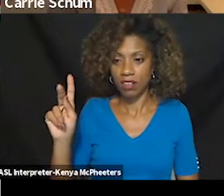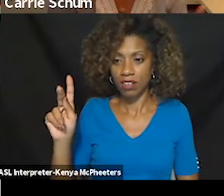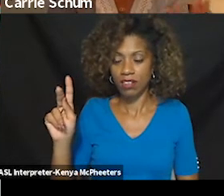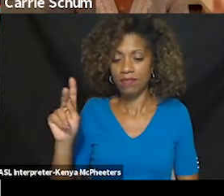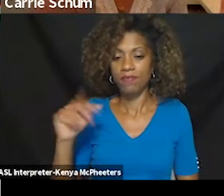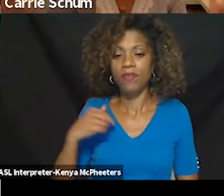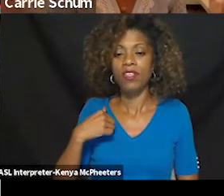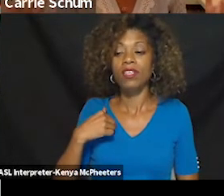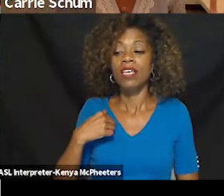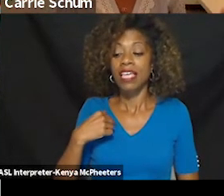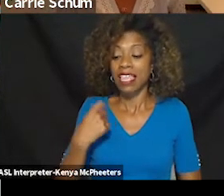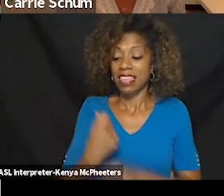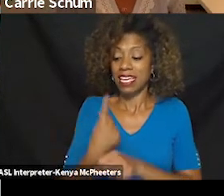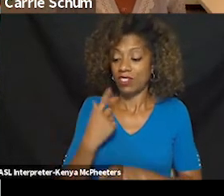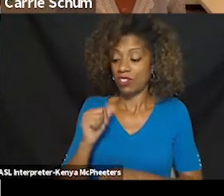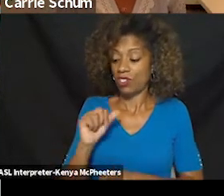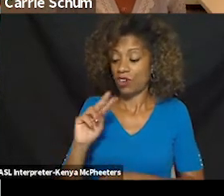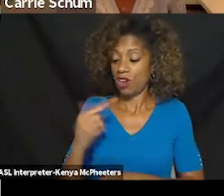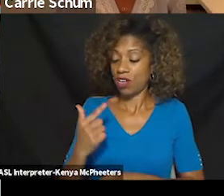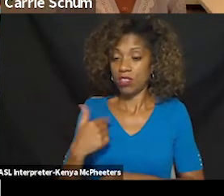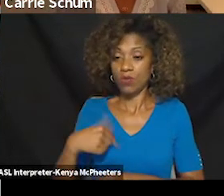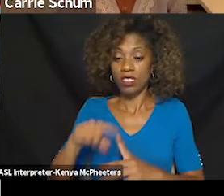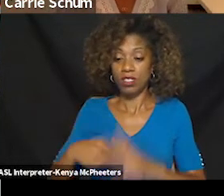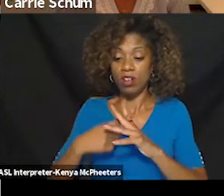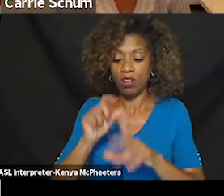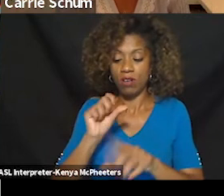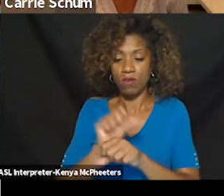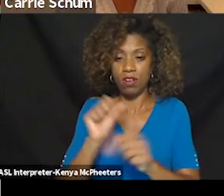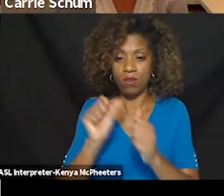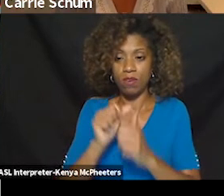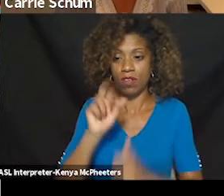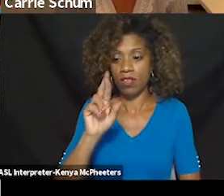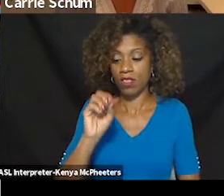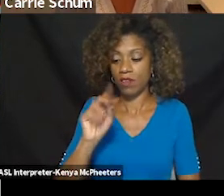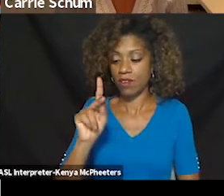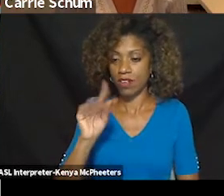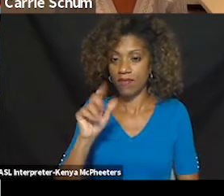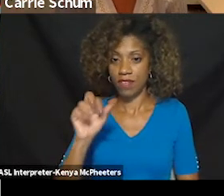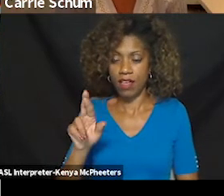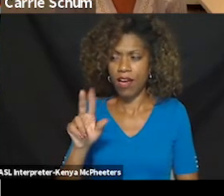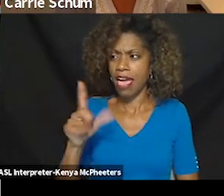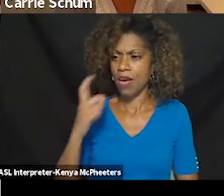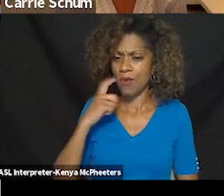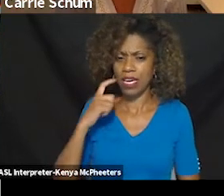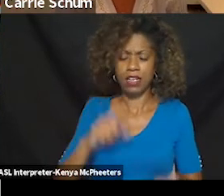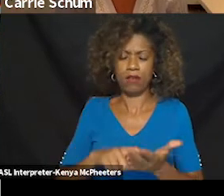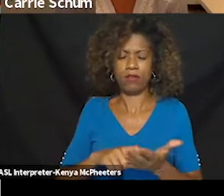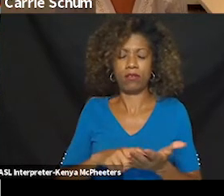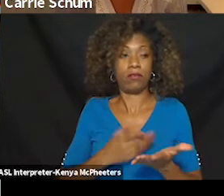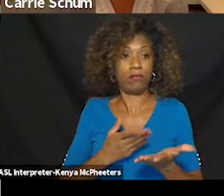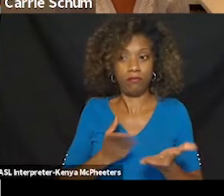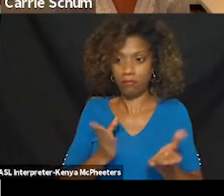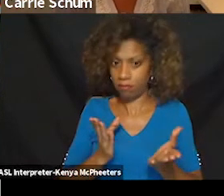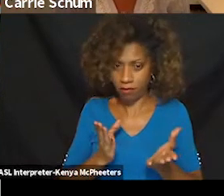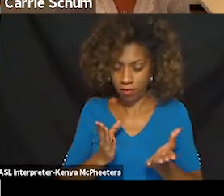the conventional wisdom about what we were up against. But as anyone who works in communications research knows, the first thing is know your